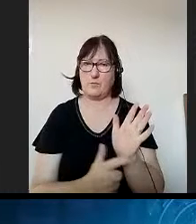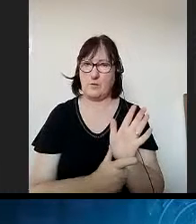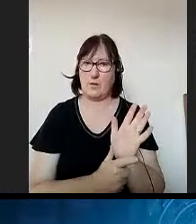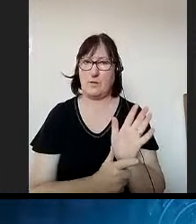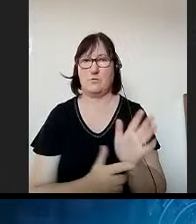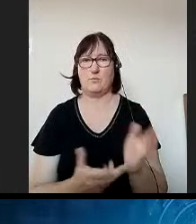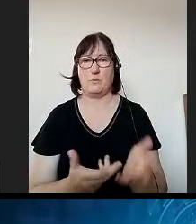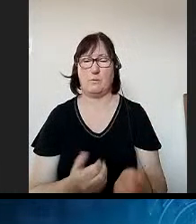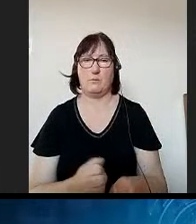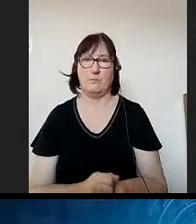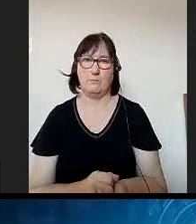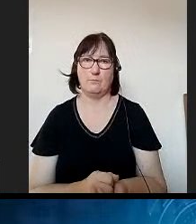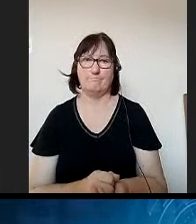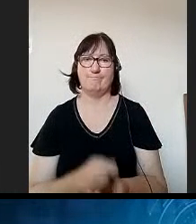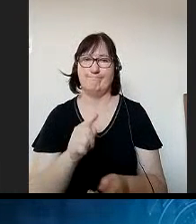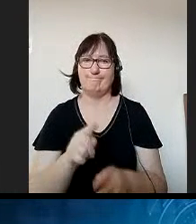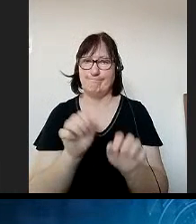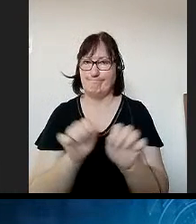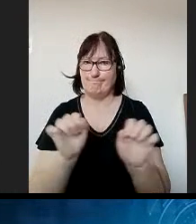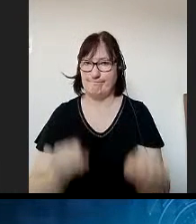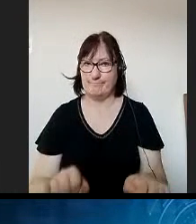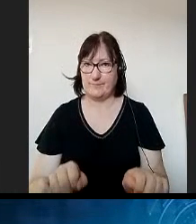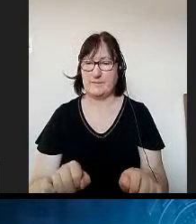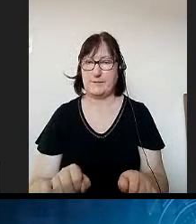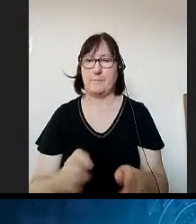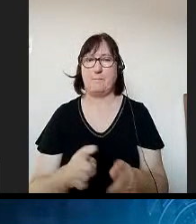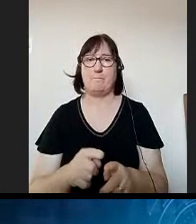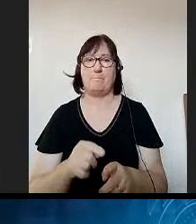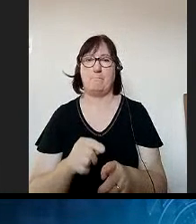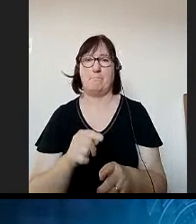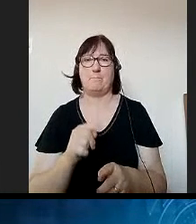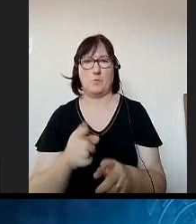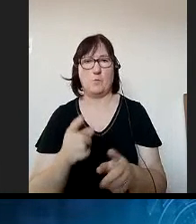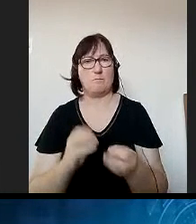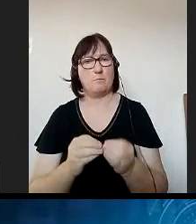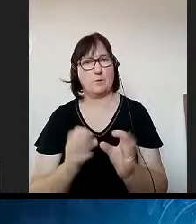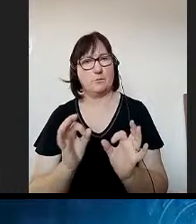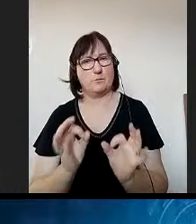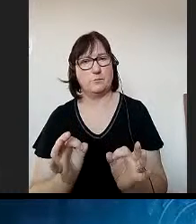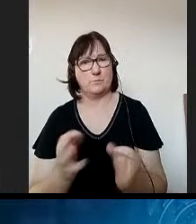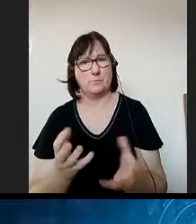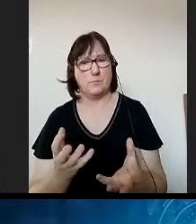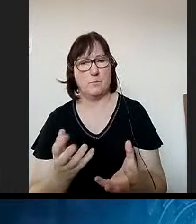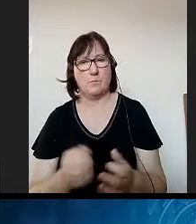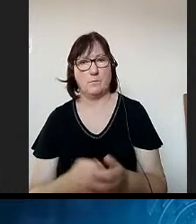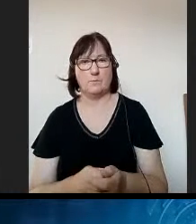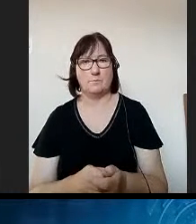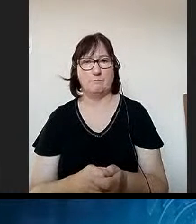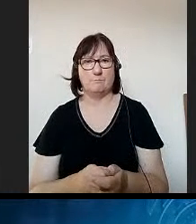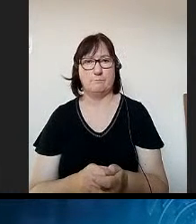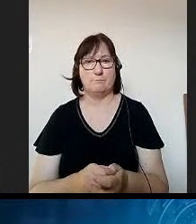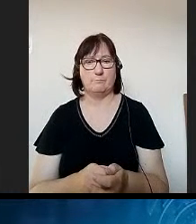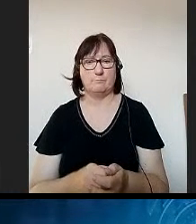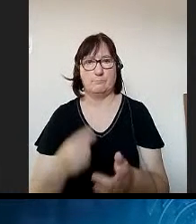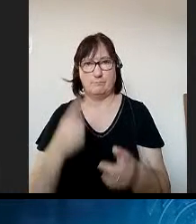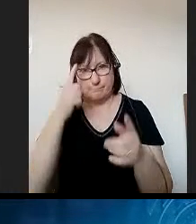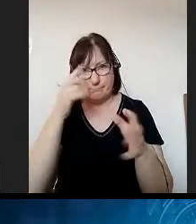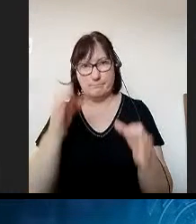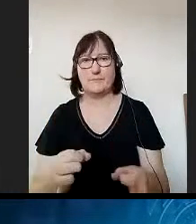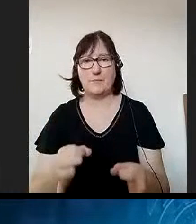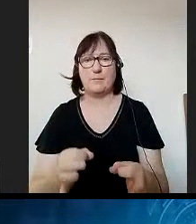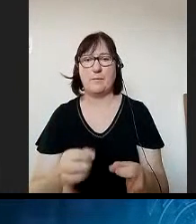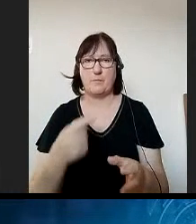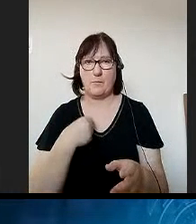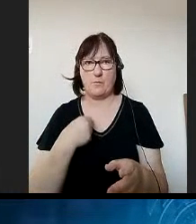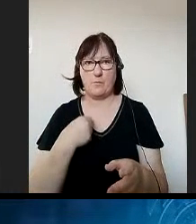the system itself, to ensure that the determinations that we issue are published so